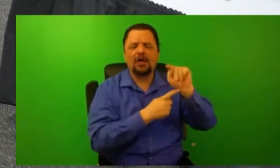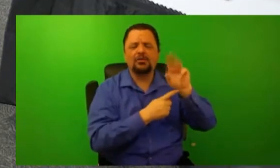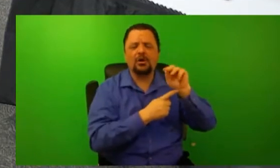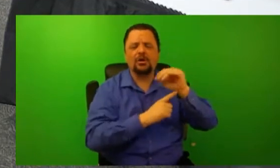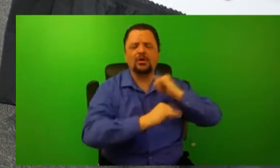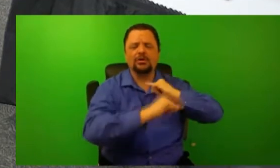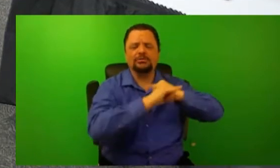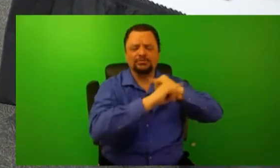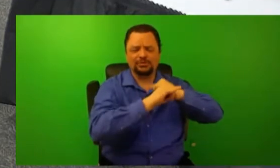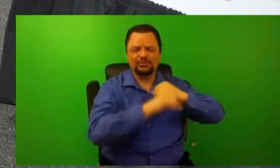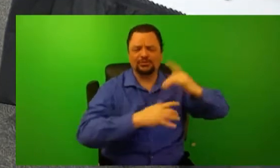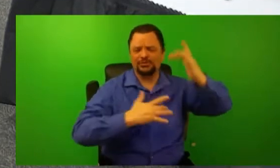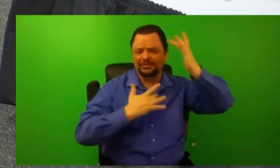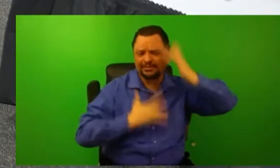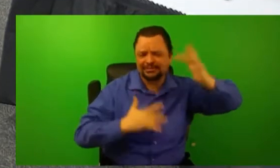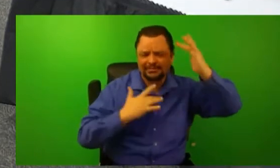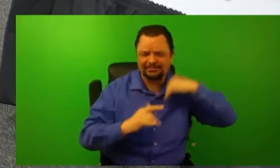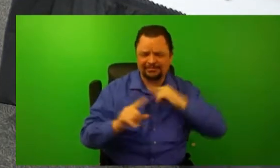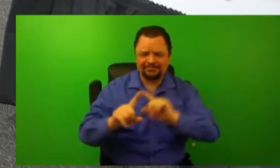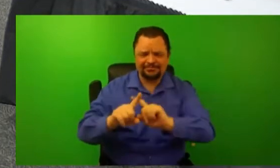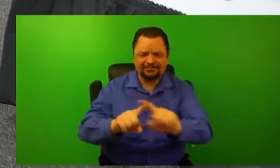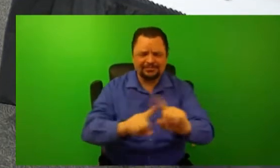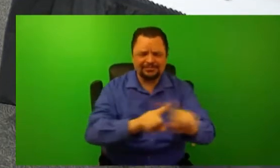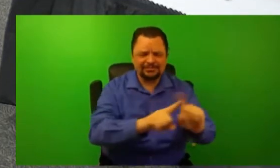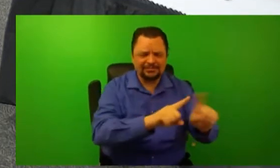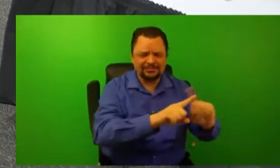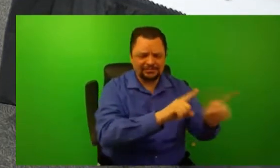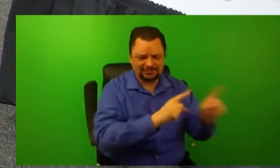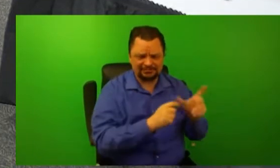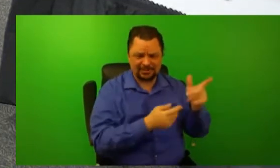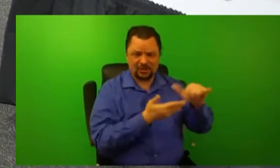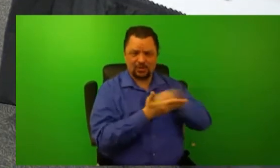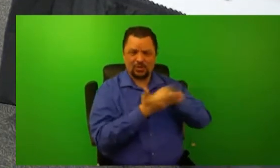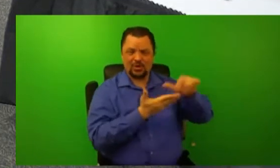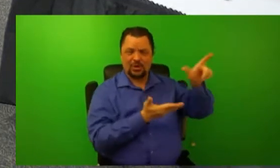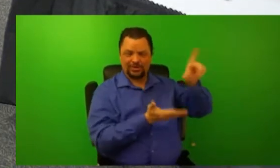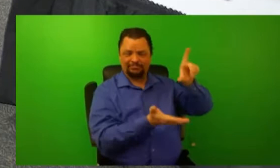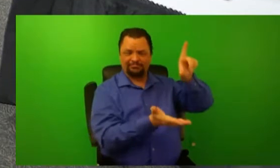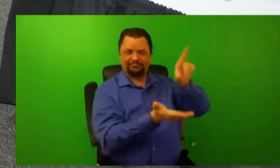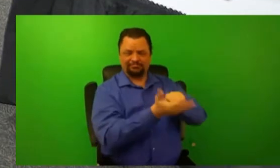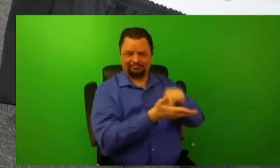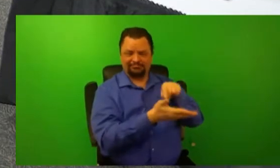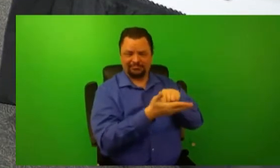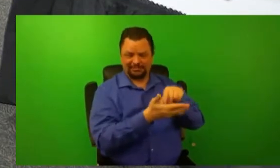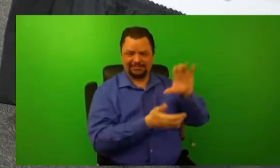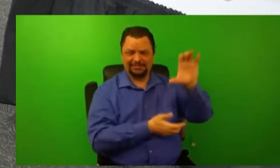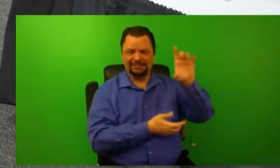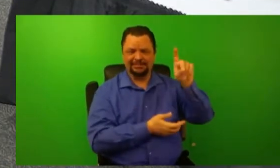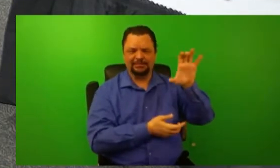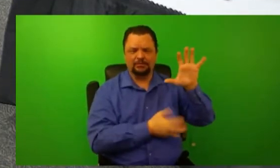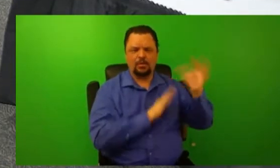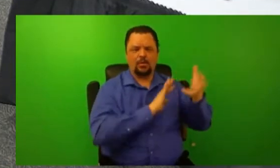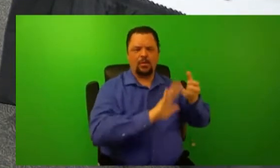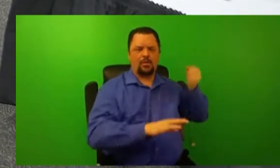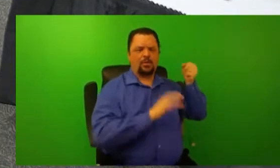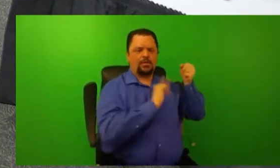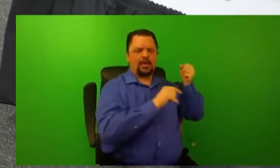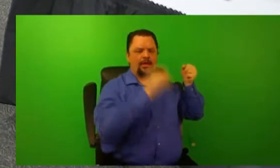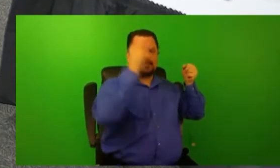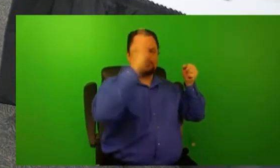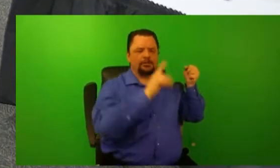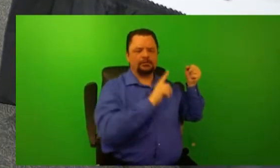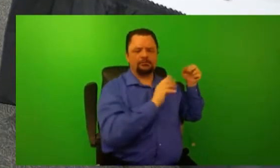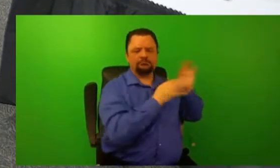York Times recently reported that the CDC has been withholding data because the information could increase vaccine hesitancy. We can no